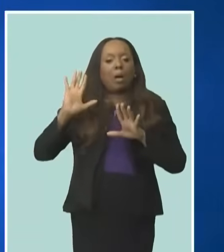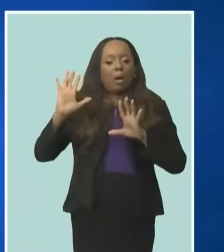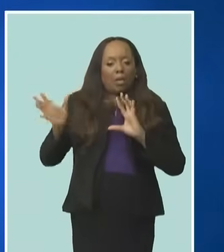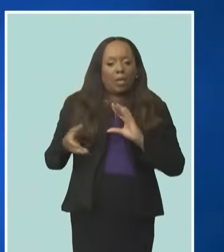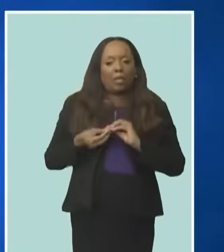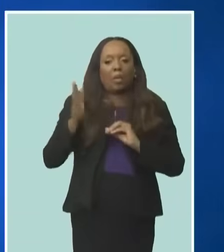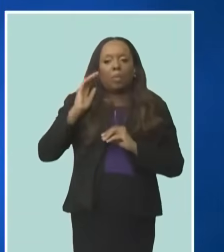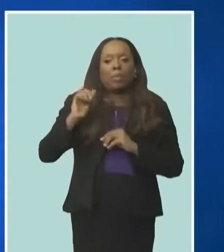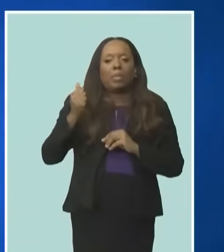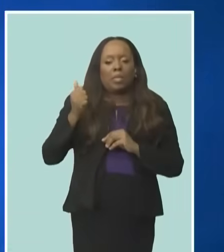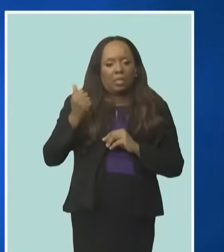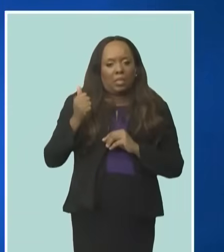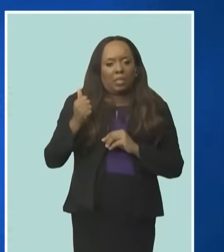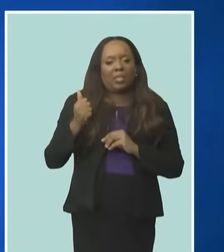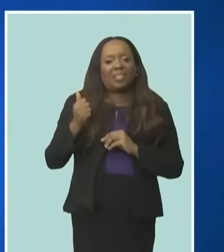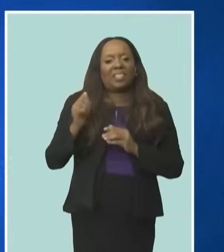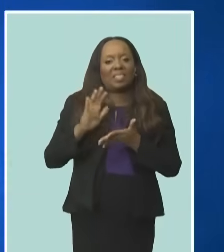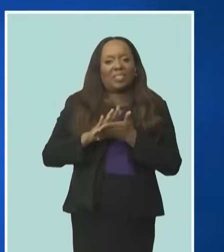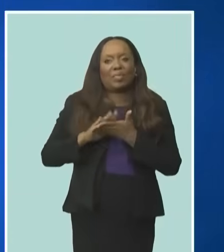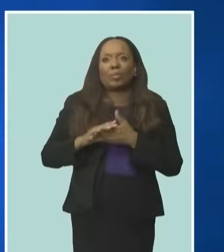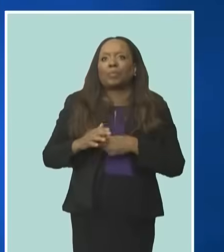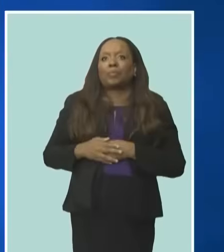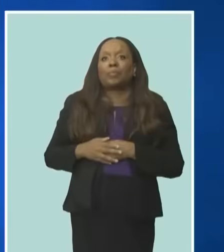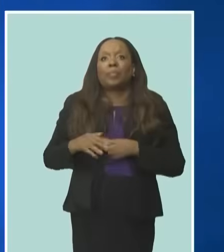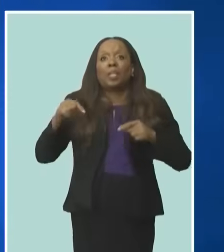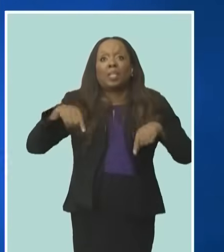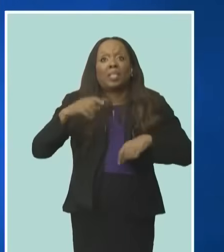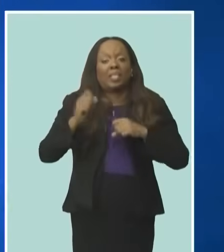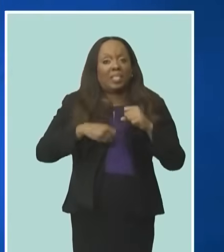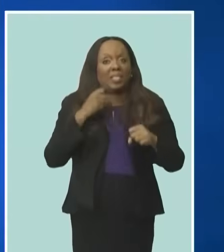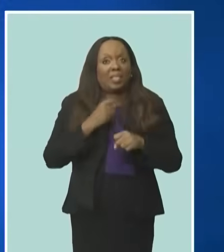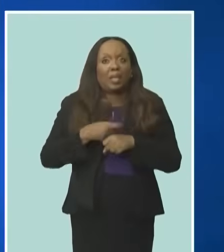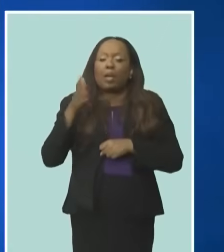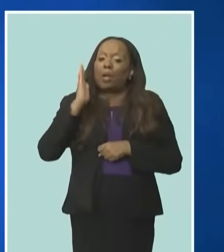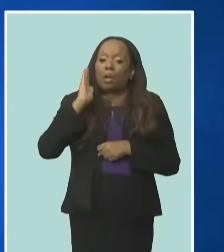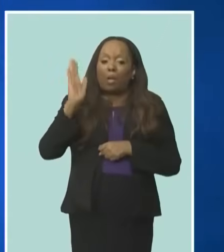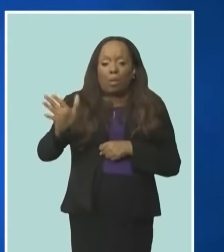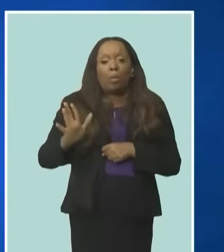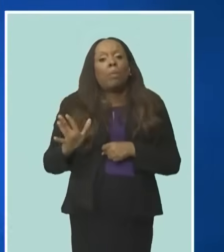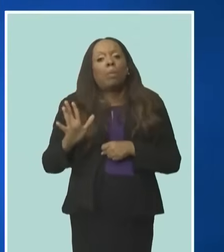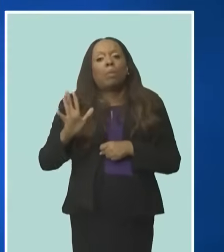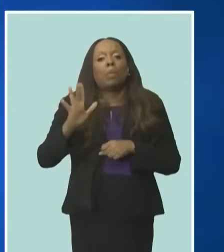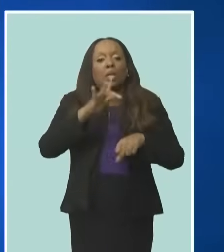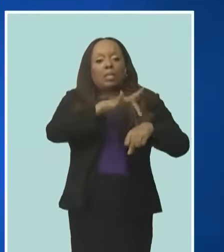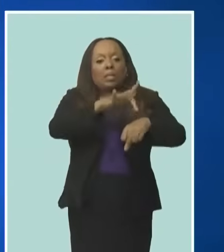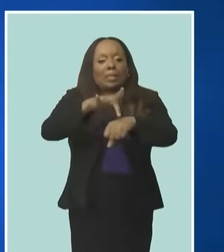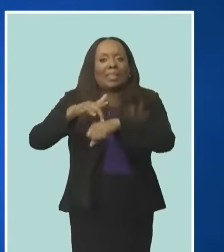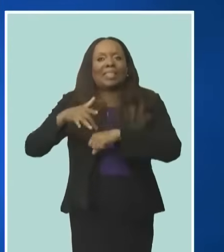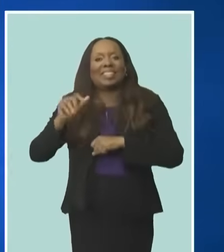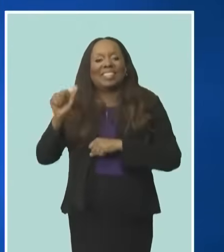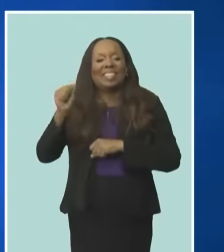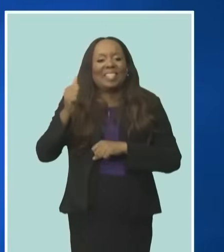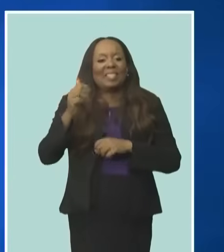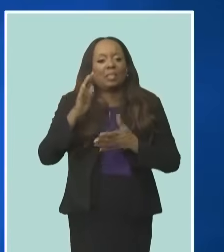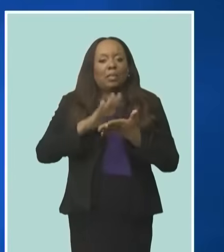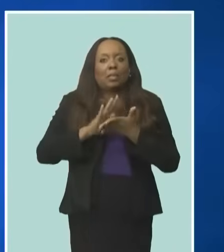the EcoFit youth program will reach 10 schools, promoting topics such as climate awareness. We're here at West Terrace